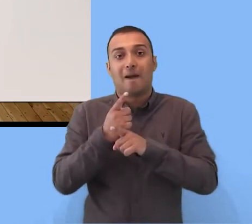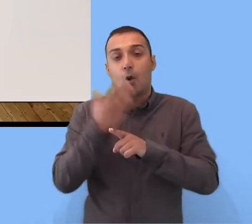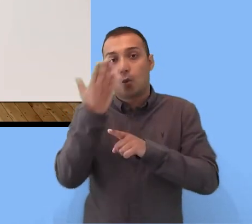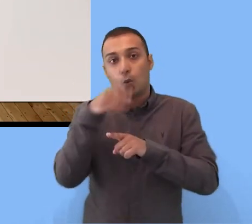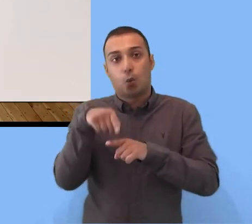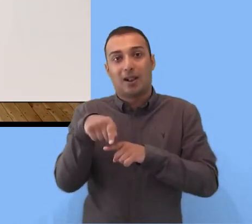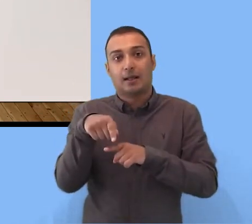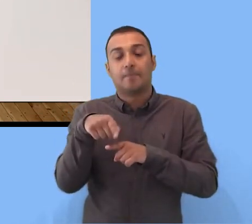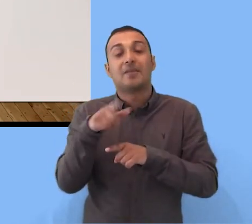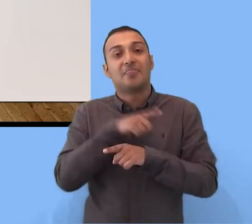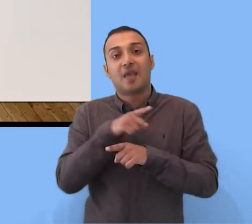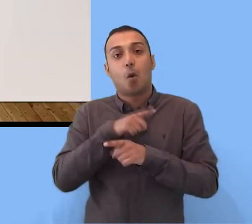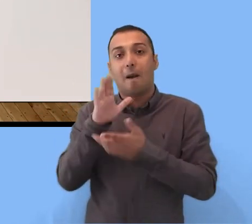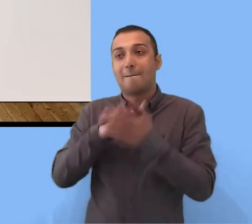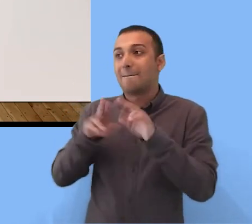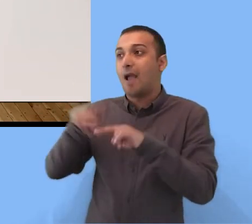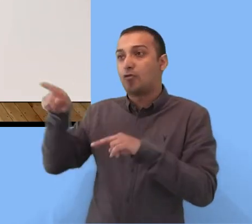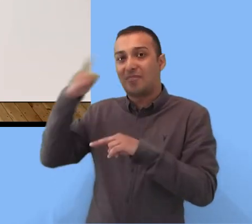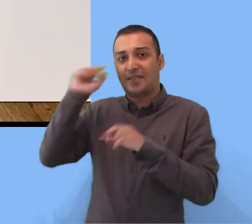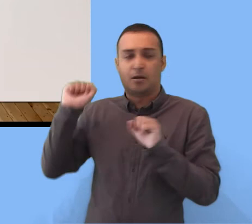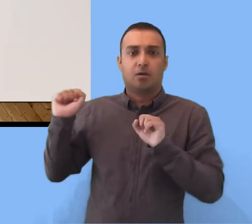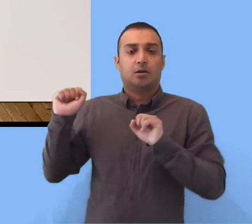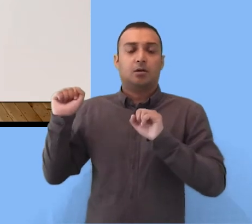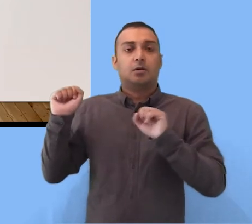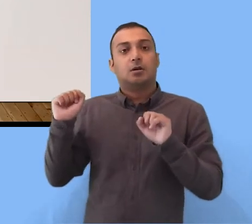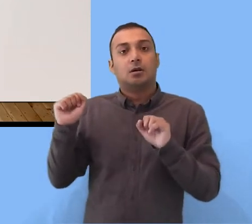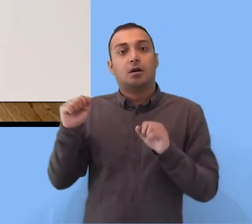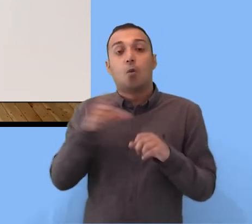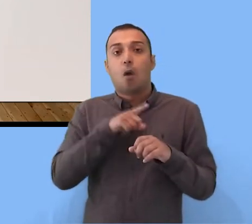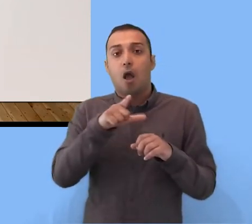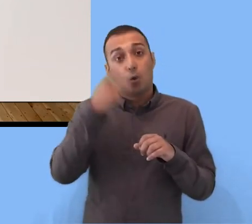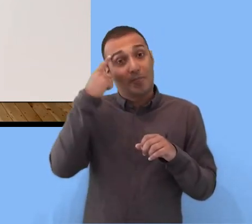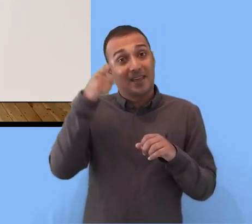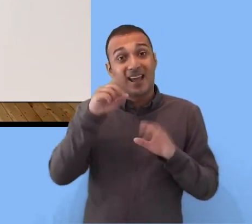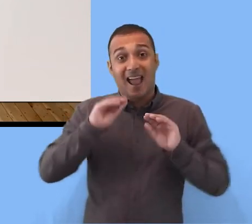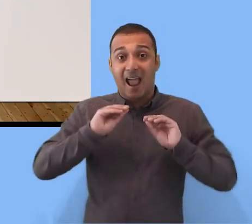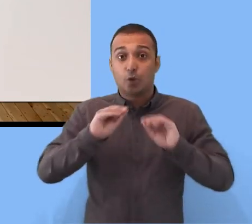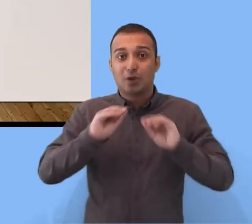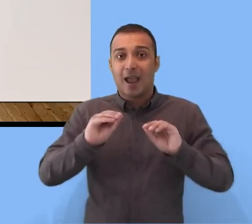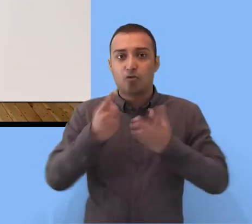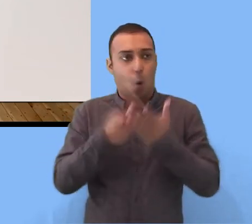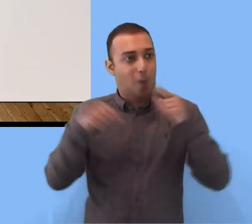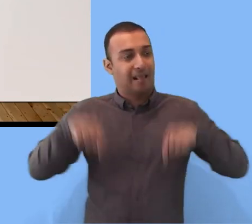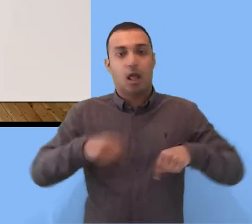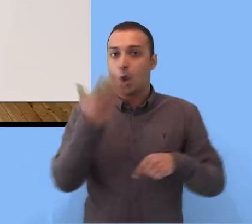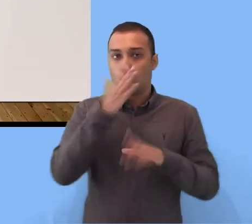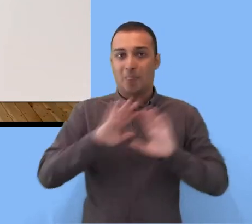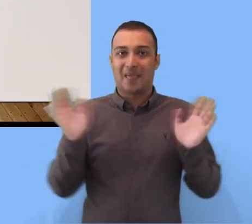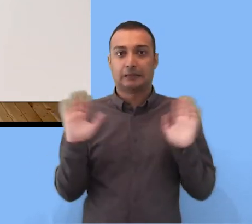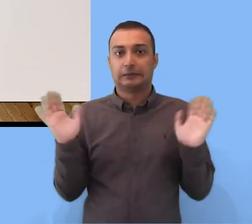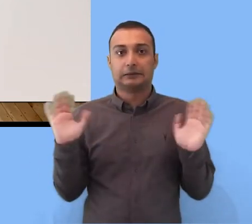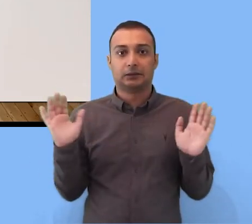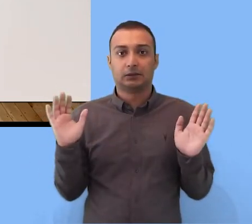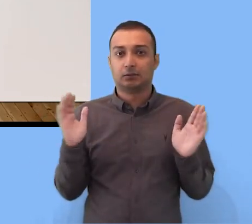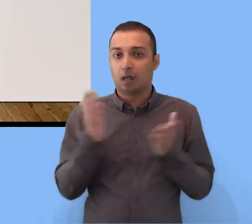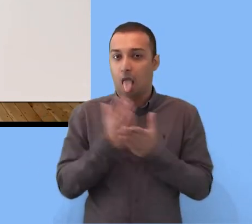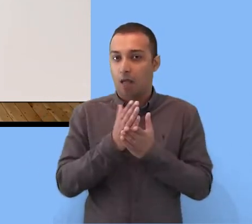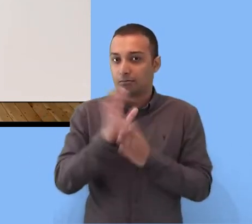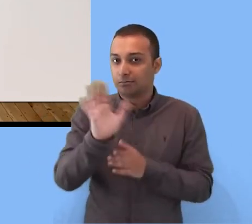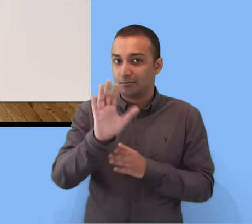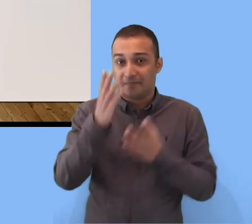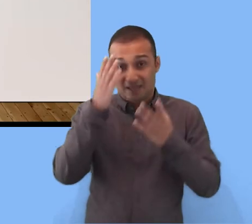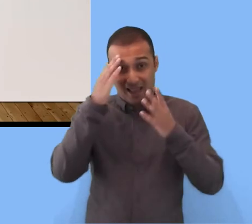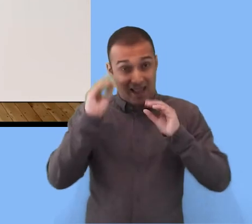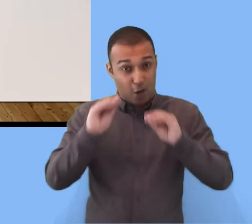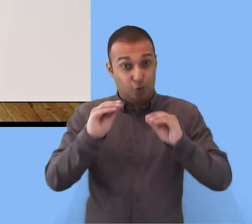because we think, oh, education is about what happens in these walls or with these interactions. But education is much, much wider,